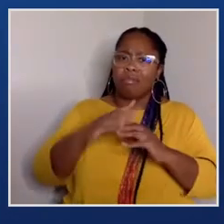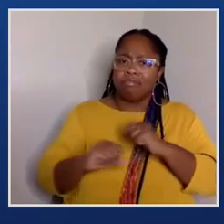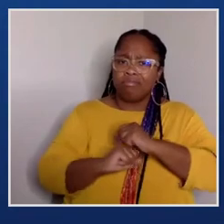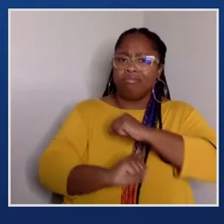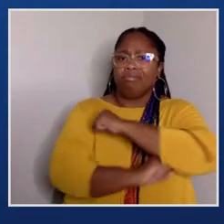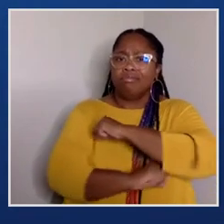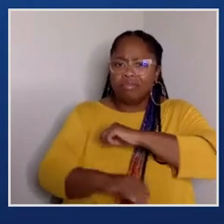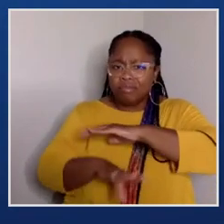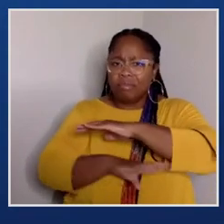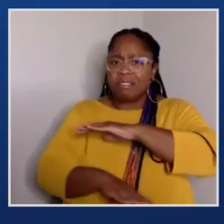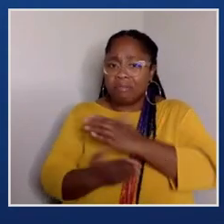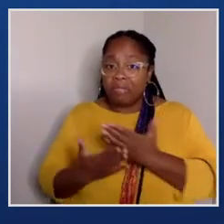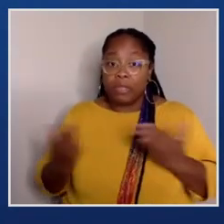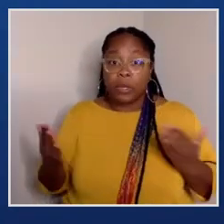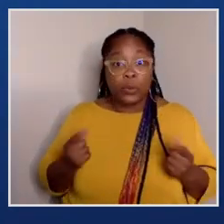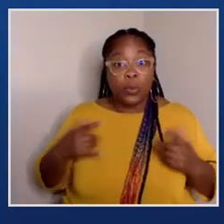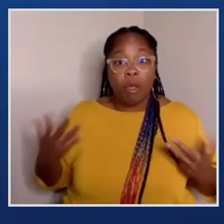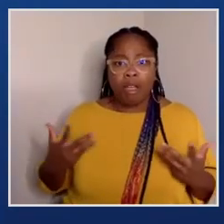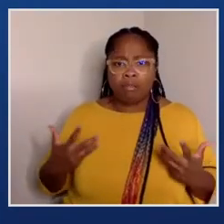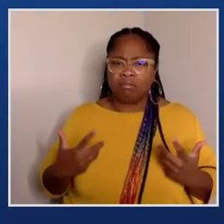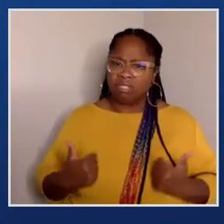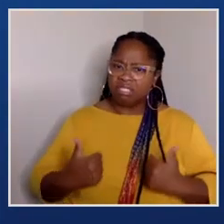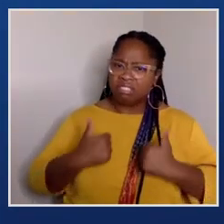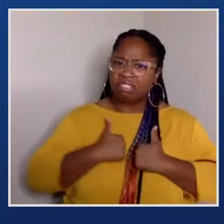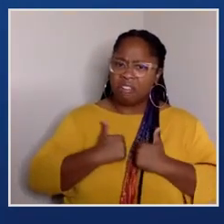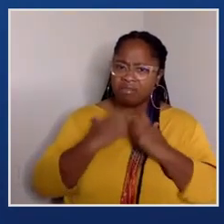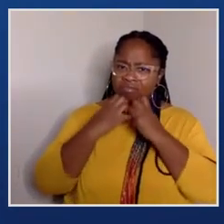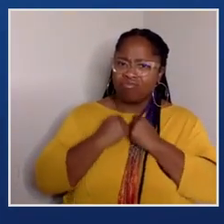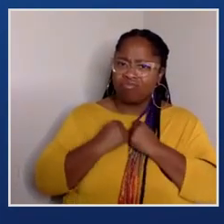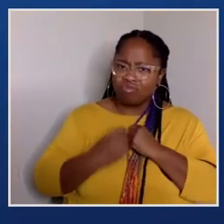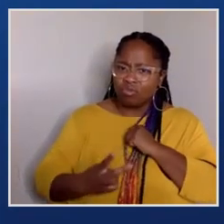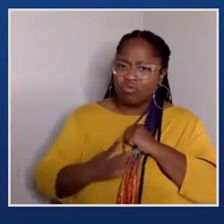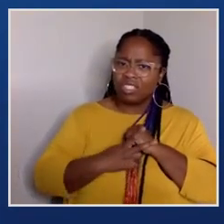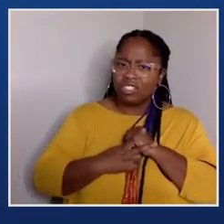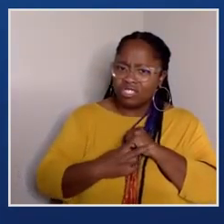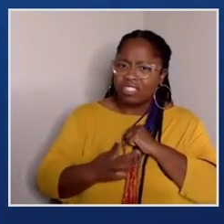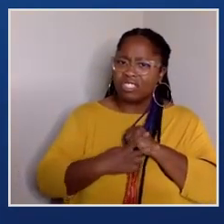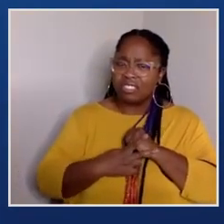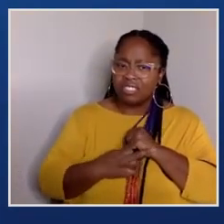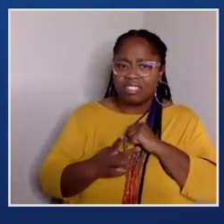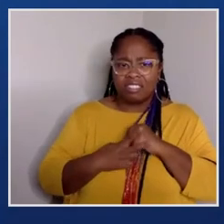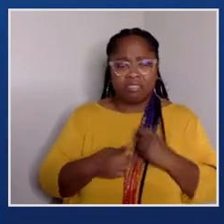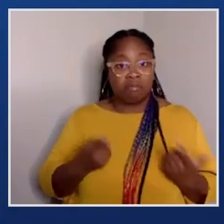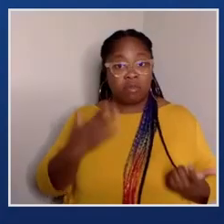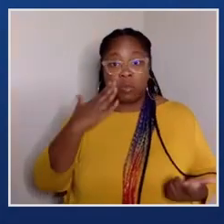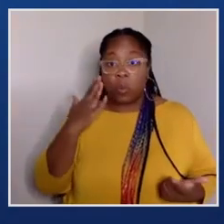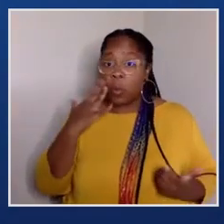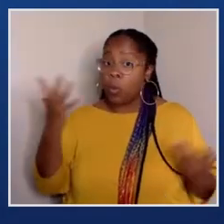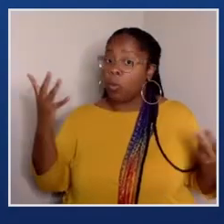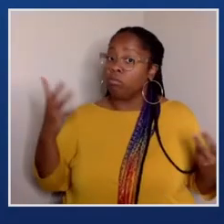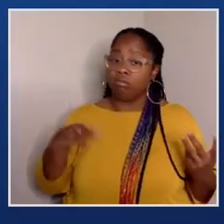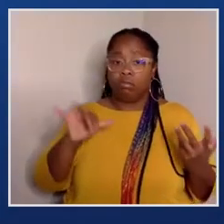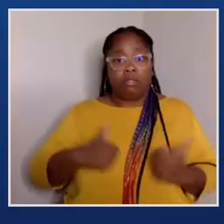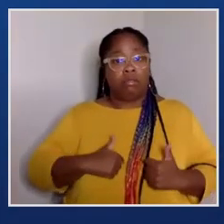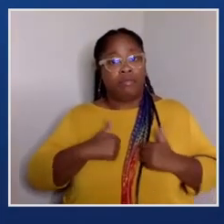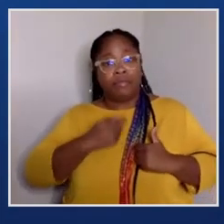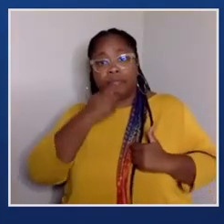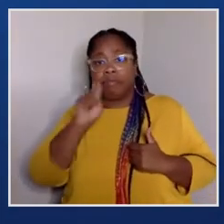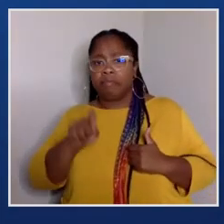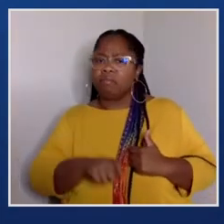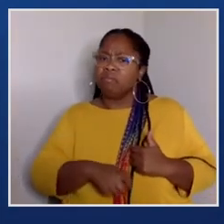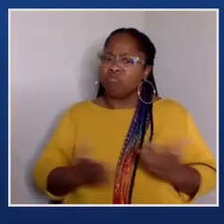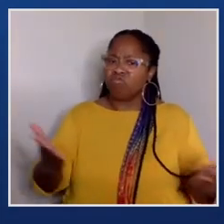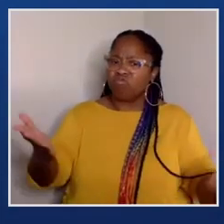is self-preservation. You know, feeling like shit's about get to get hectic. Get